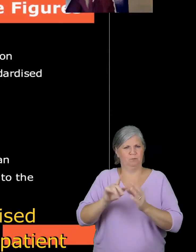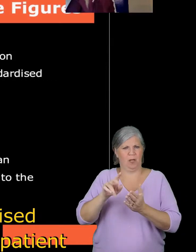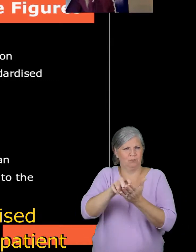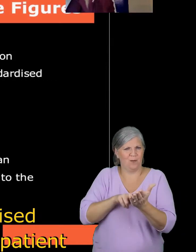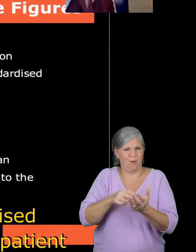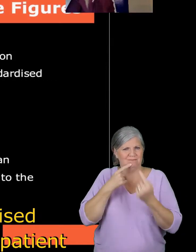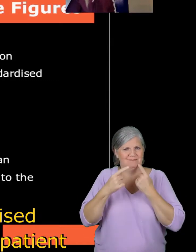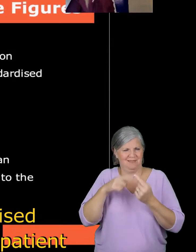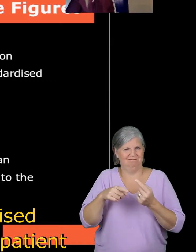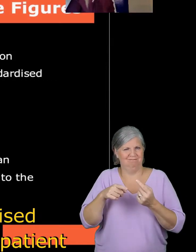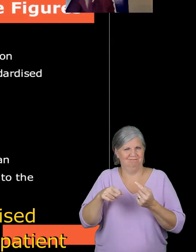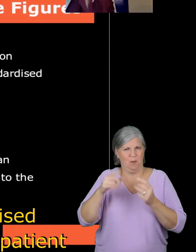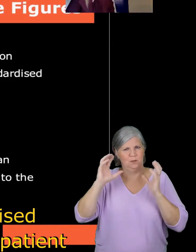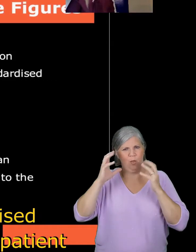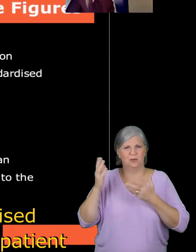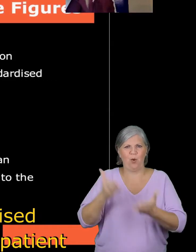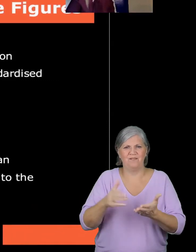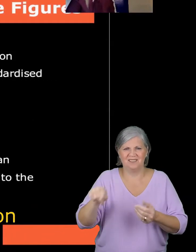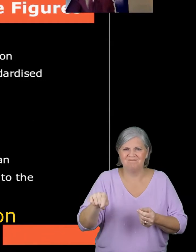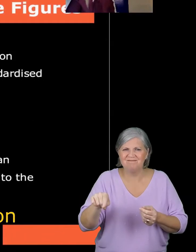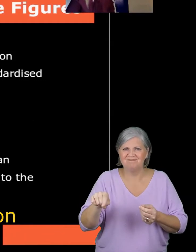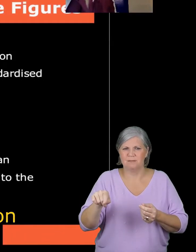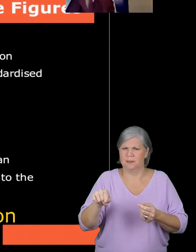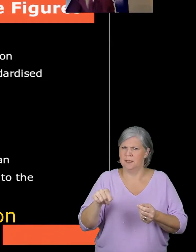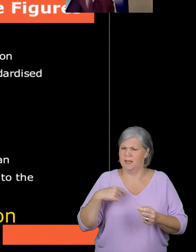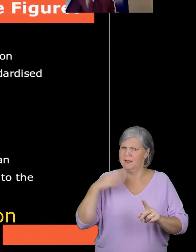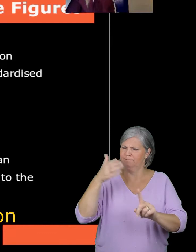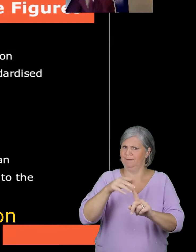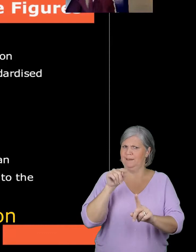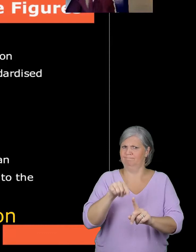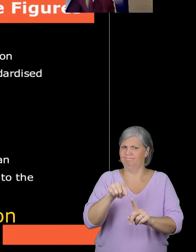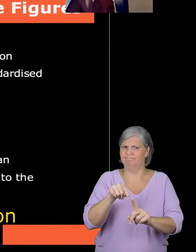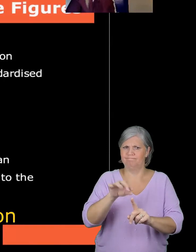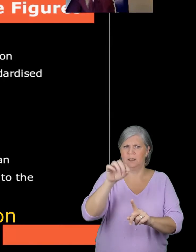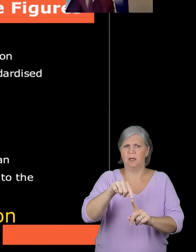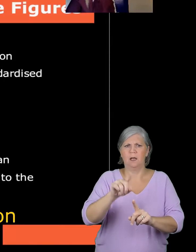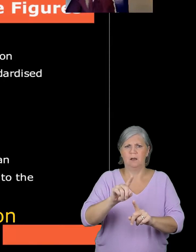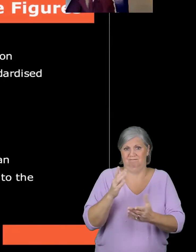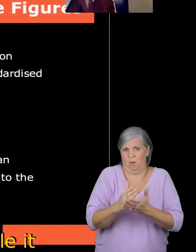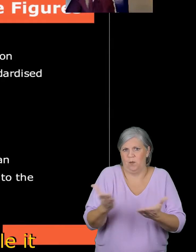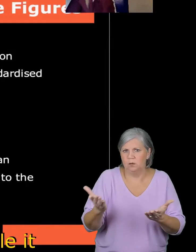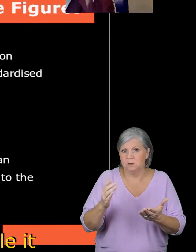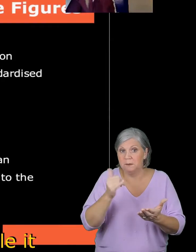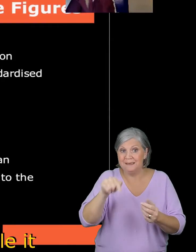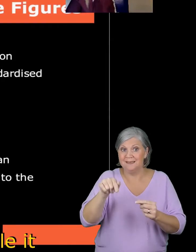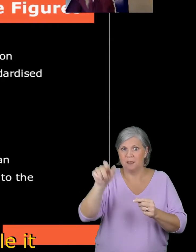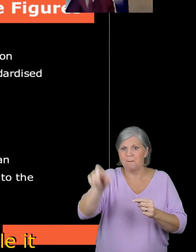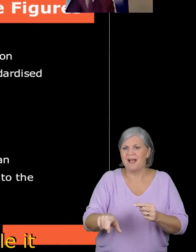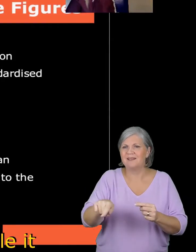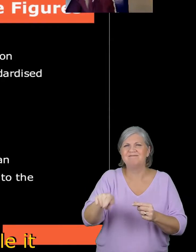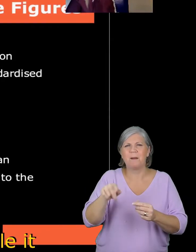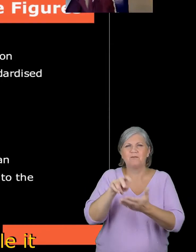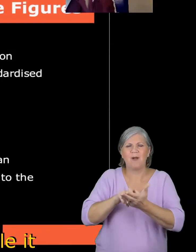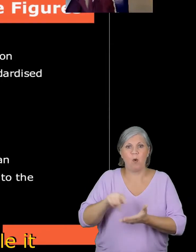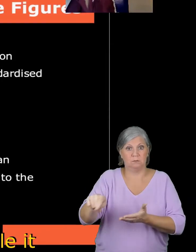uniform standardised method to record whether a patient has dementia. In relation to recording data in audiology